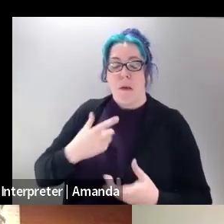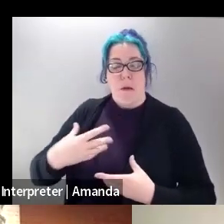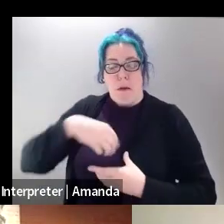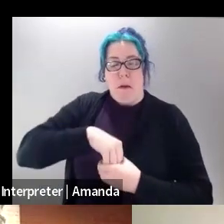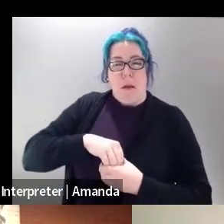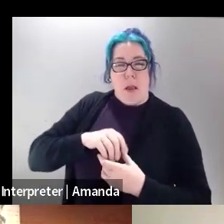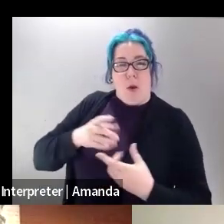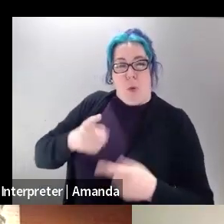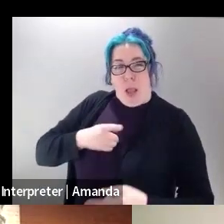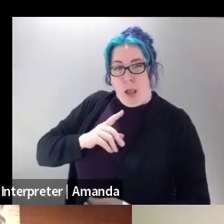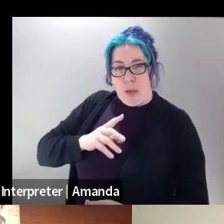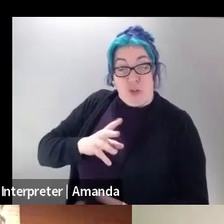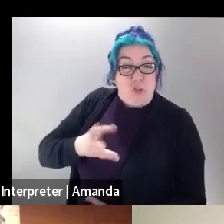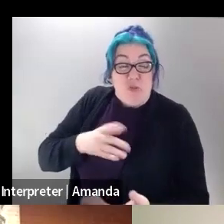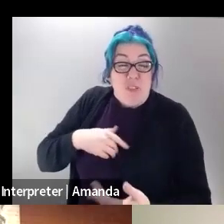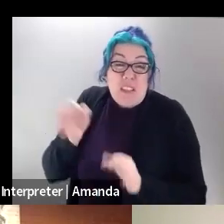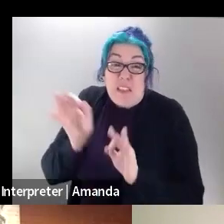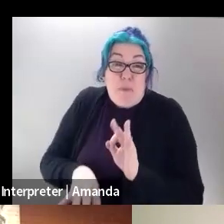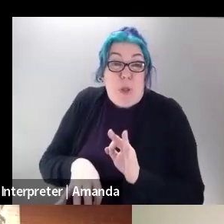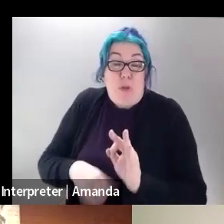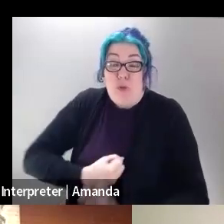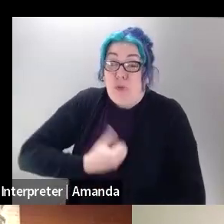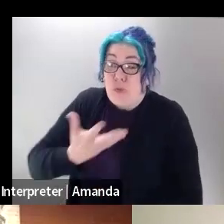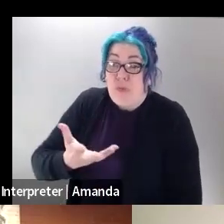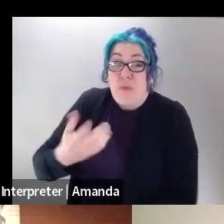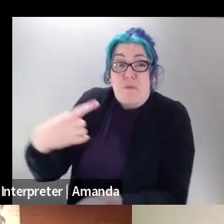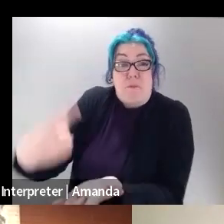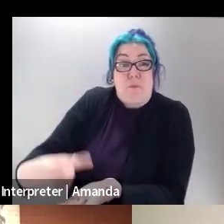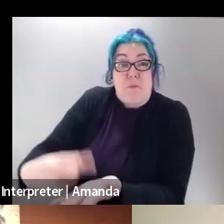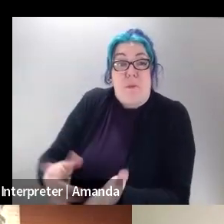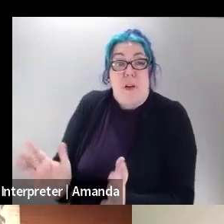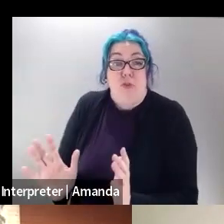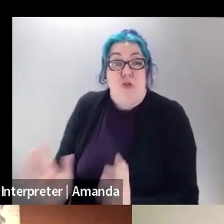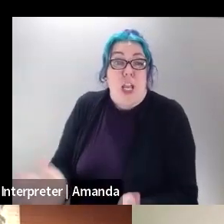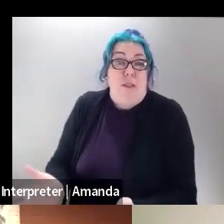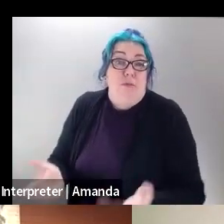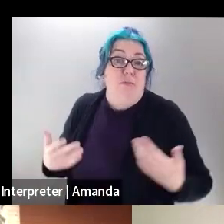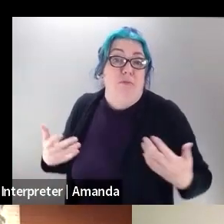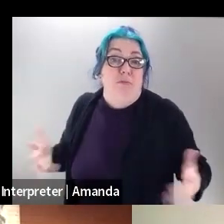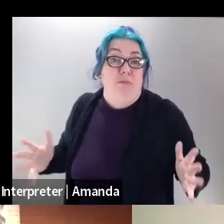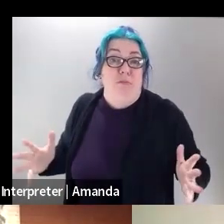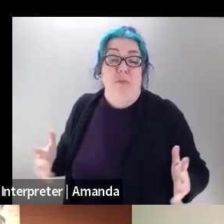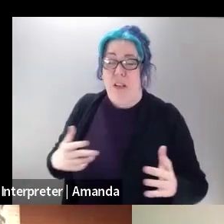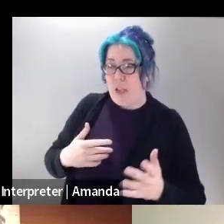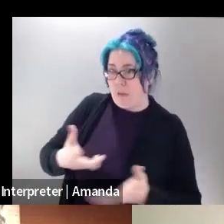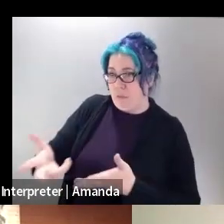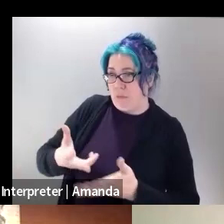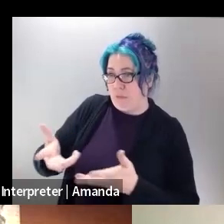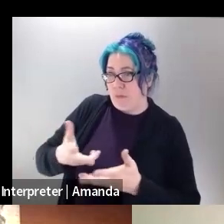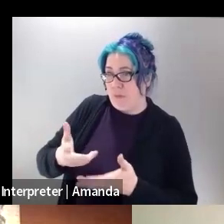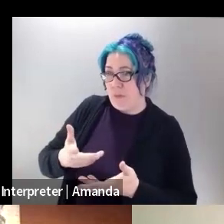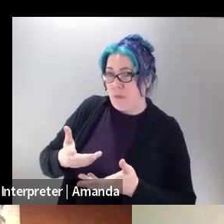just give a really good assessment of, like, what are the combination of buttons that I can